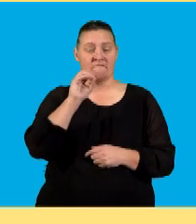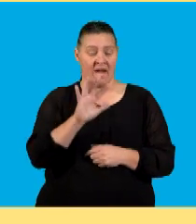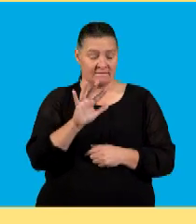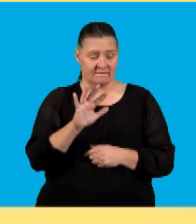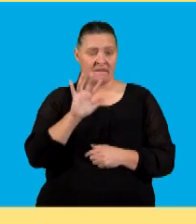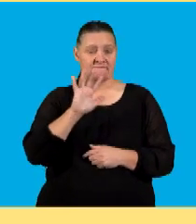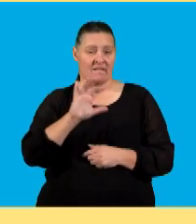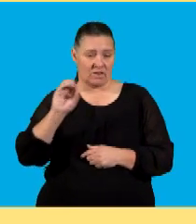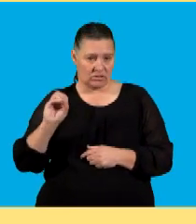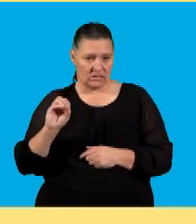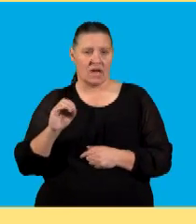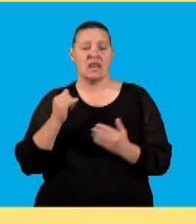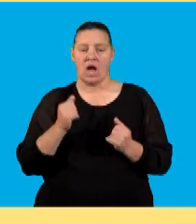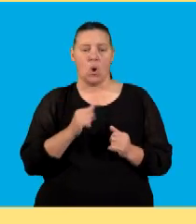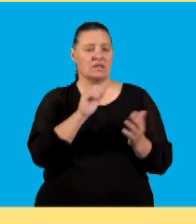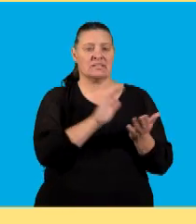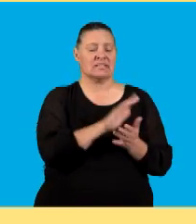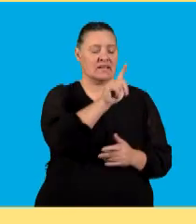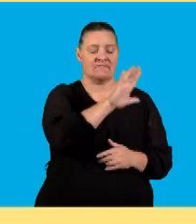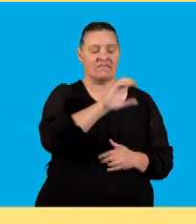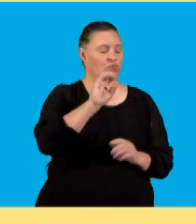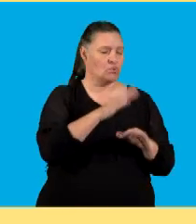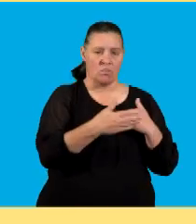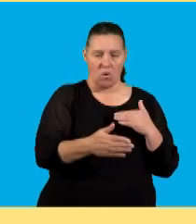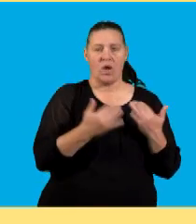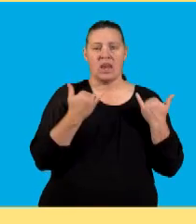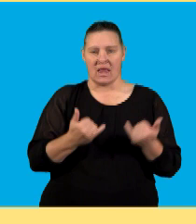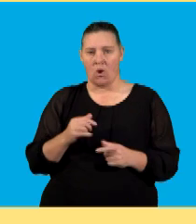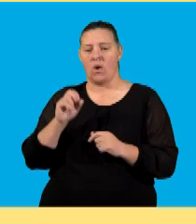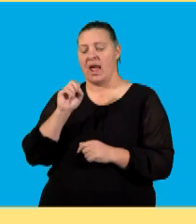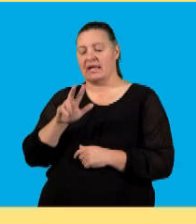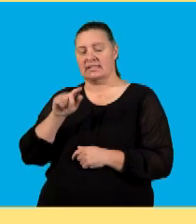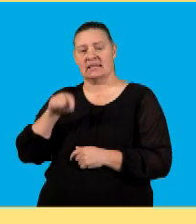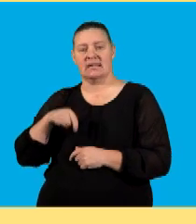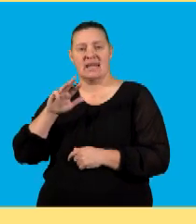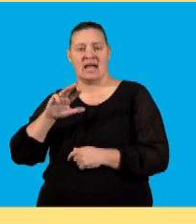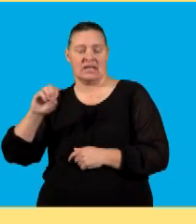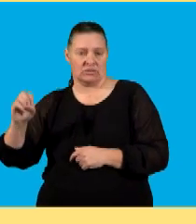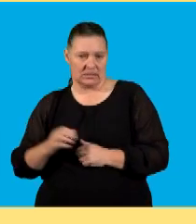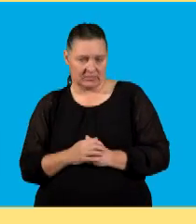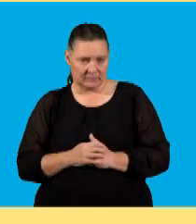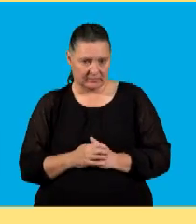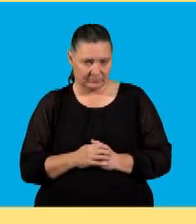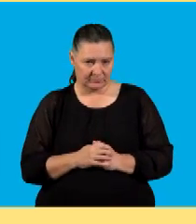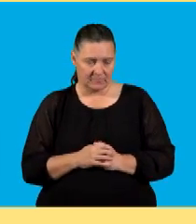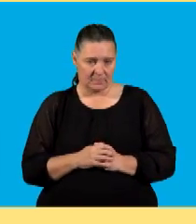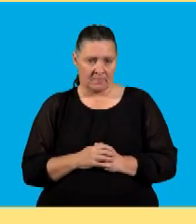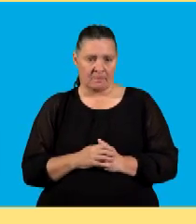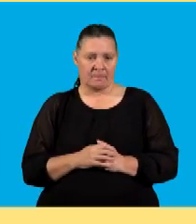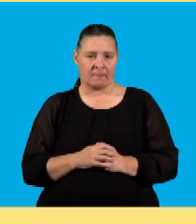amount, we will stop increasing it by 16.5. It will start increasing now by